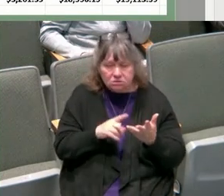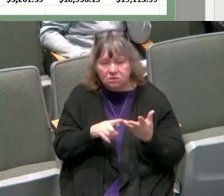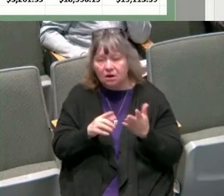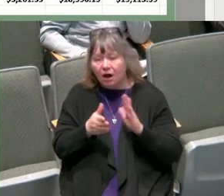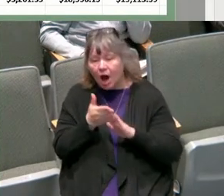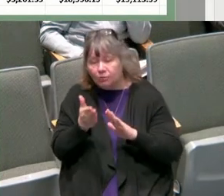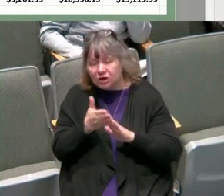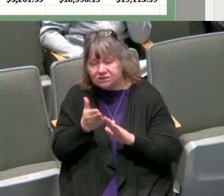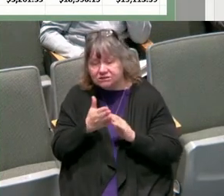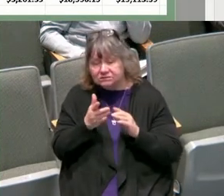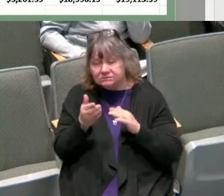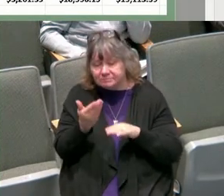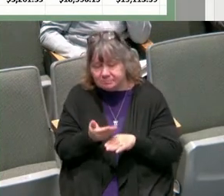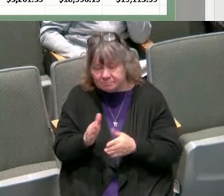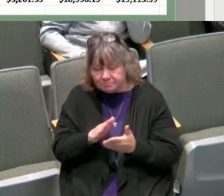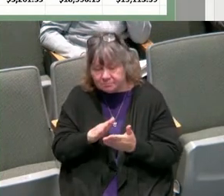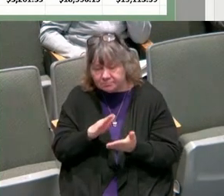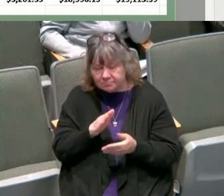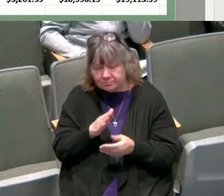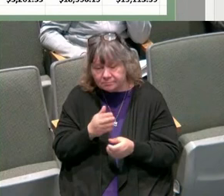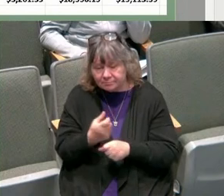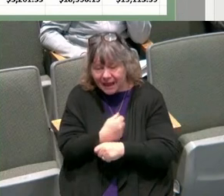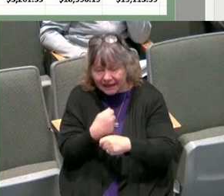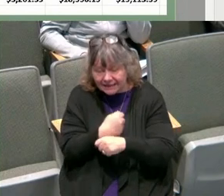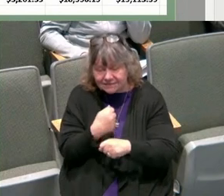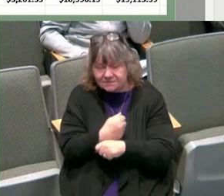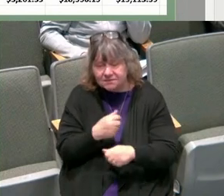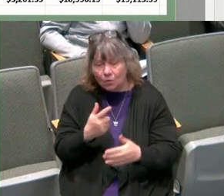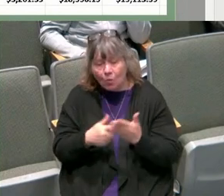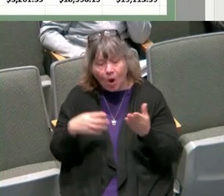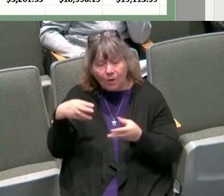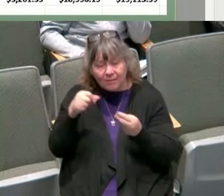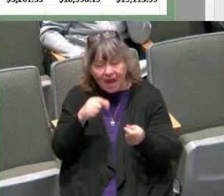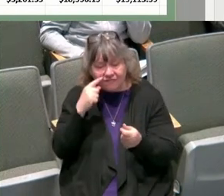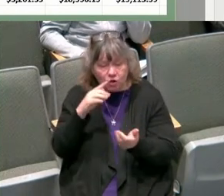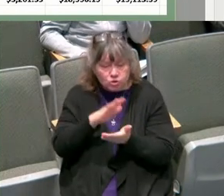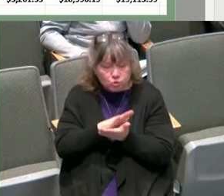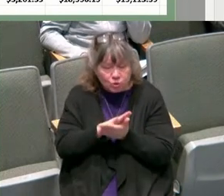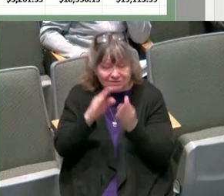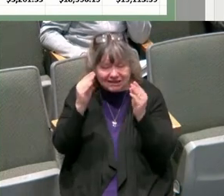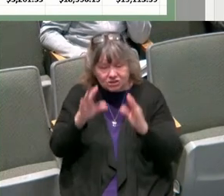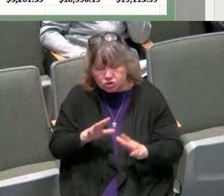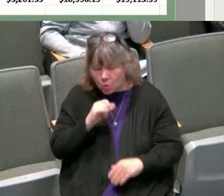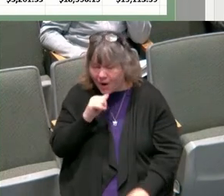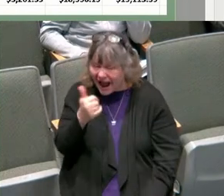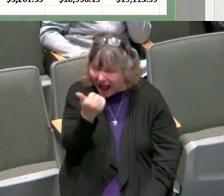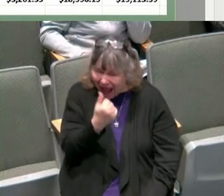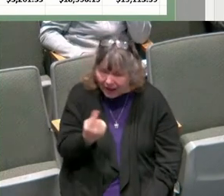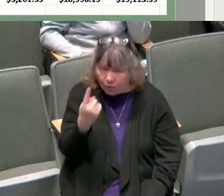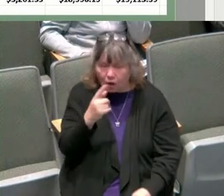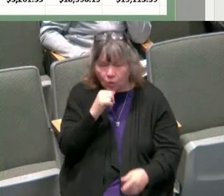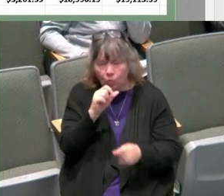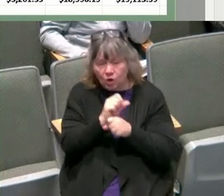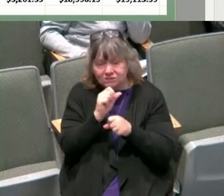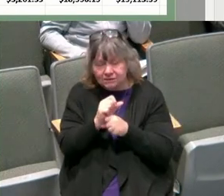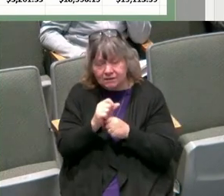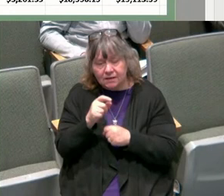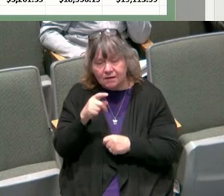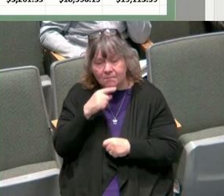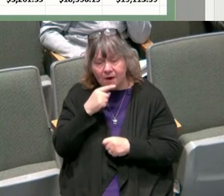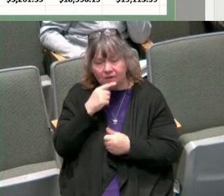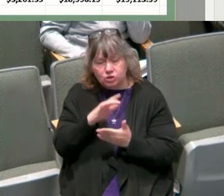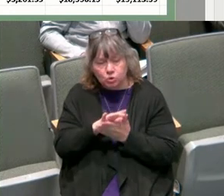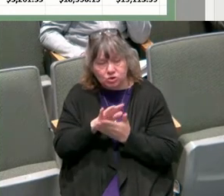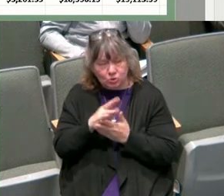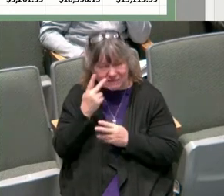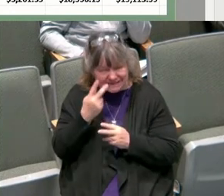and maintenance what we pay for insurance for our school teachers and anyone really who works in in the public schools and you